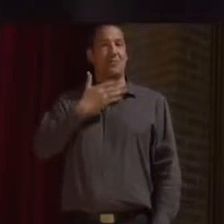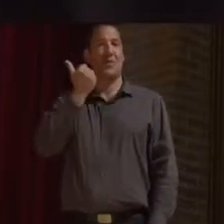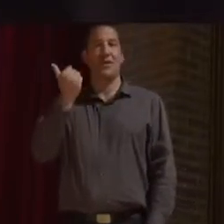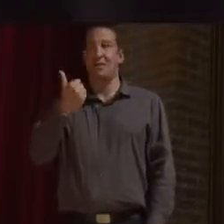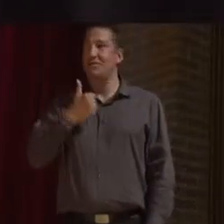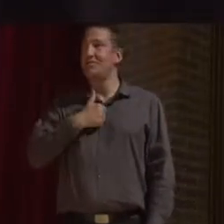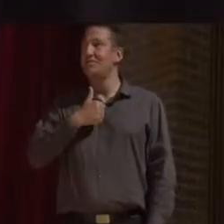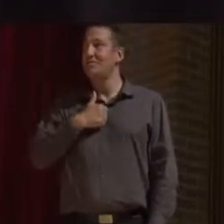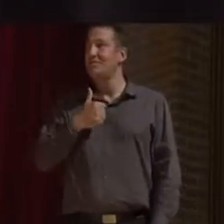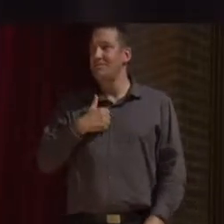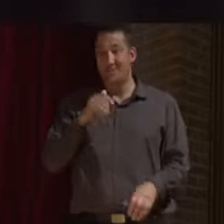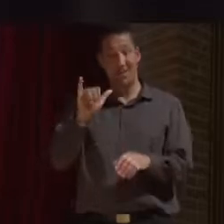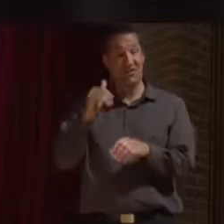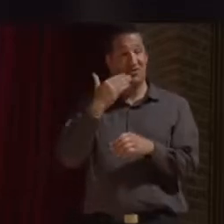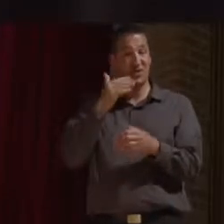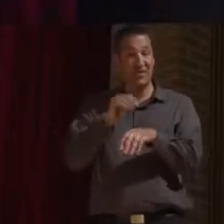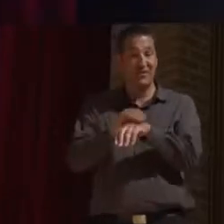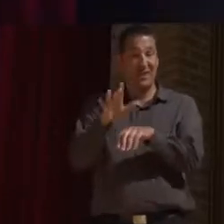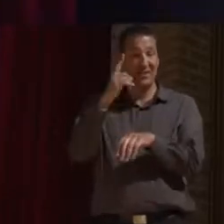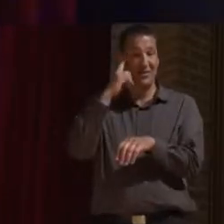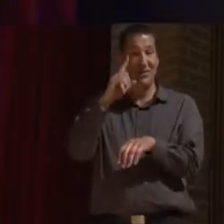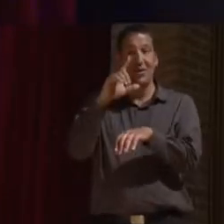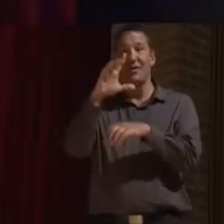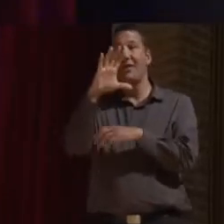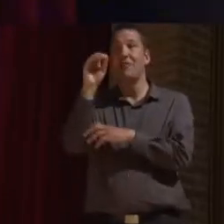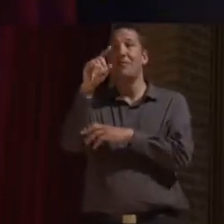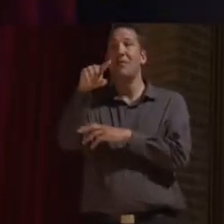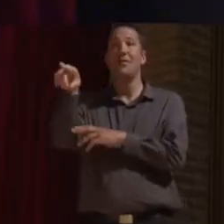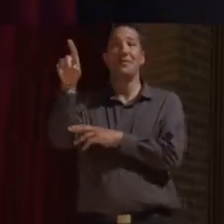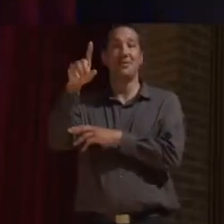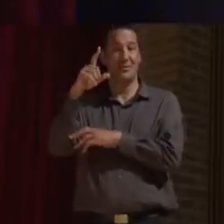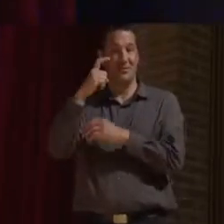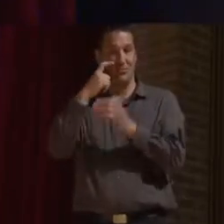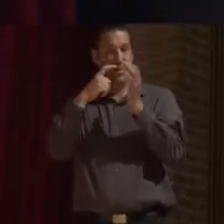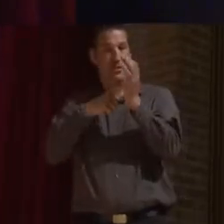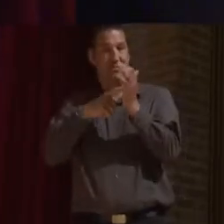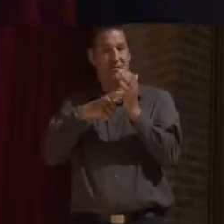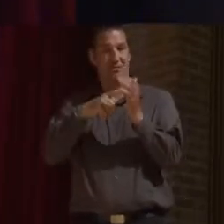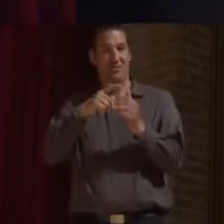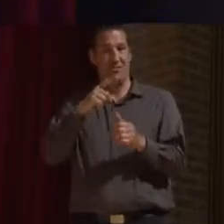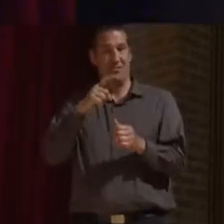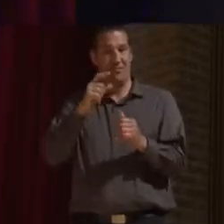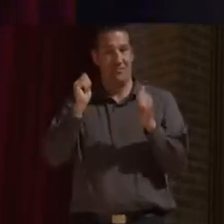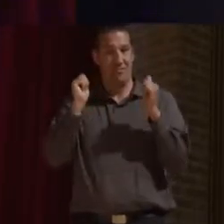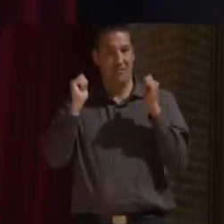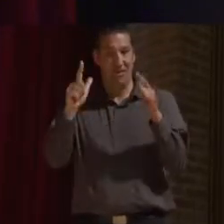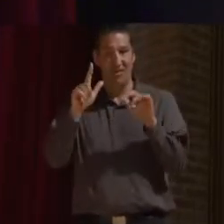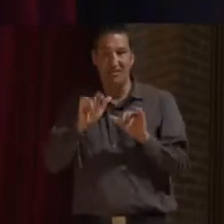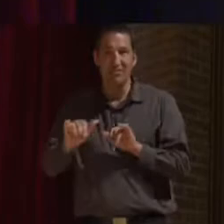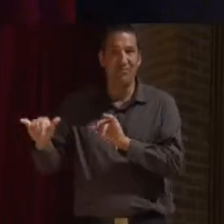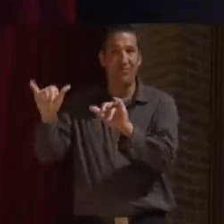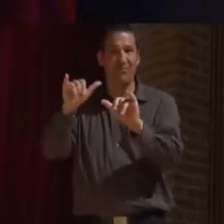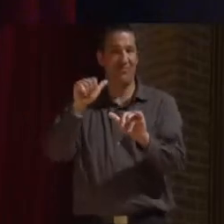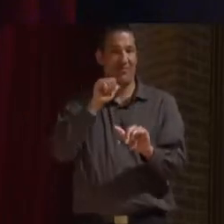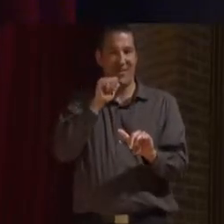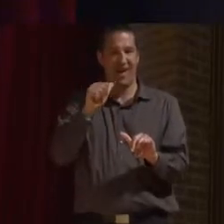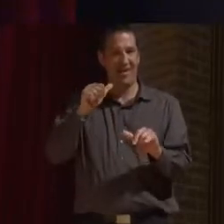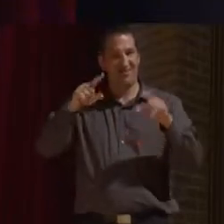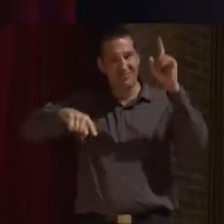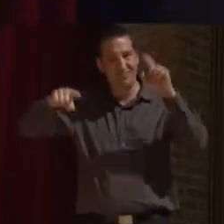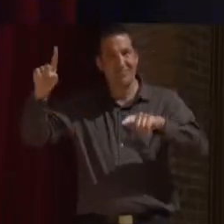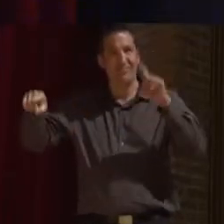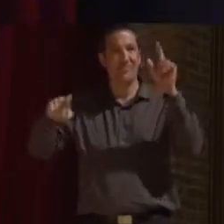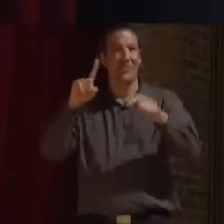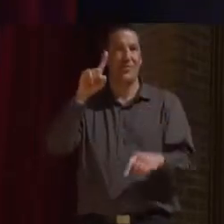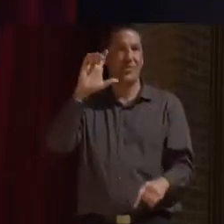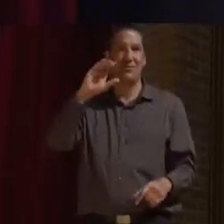think that's great advice for employers too, Alan, to recognize that everyone's 100% may be a little different. And that